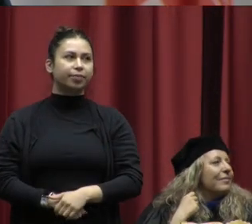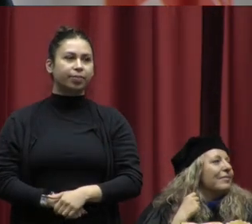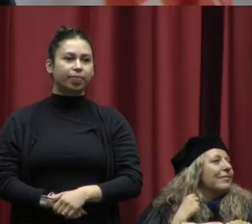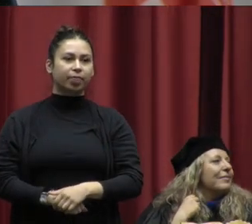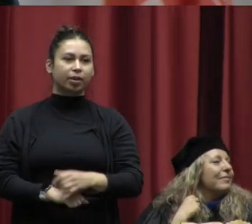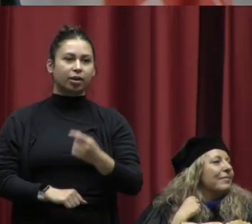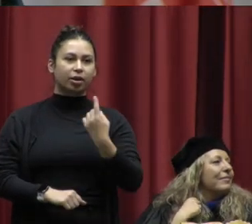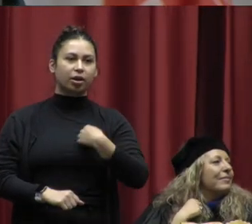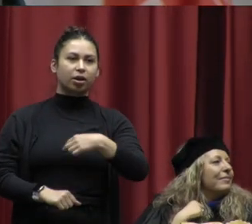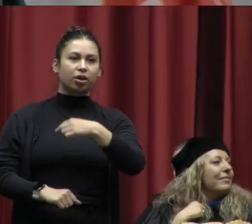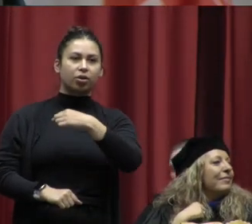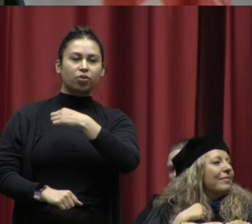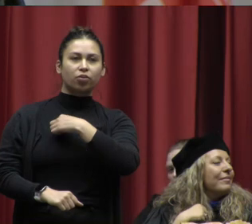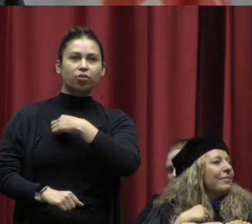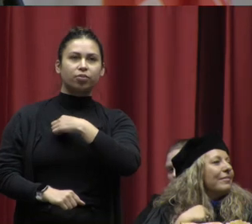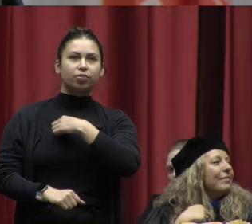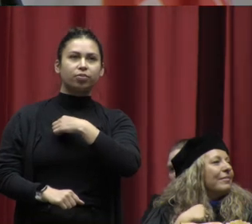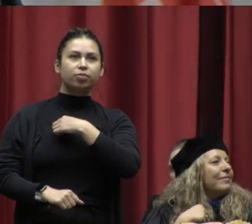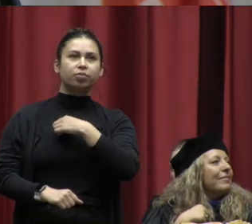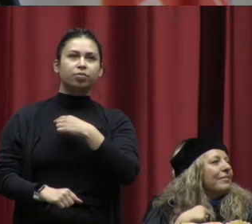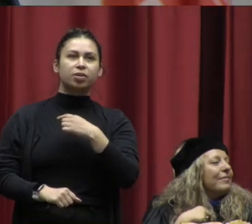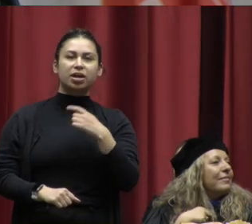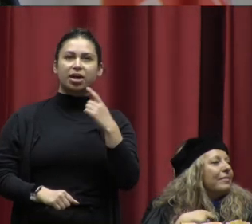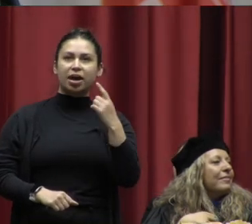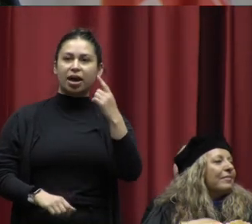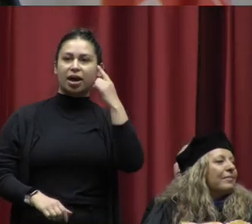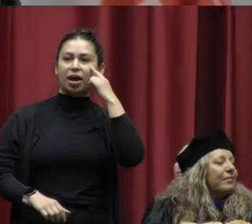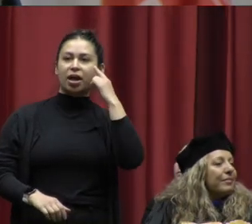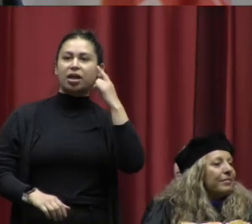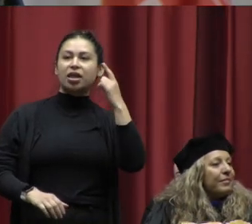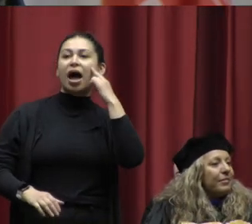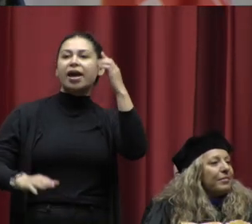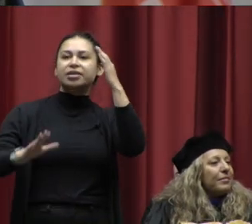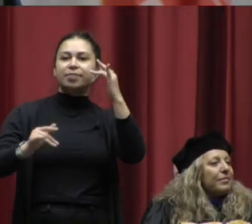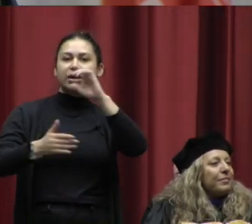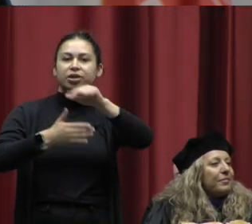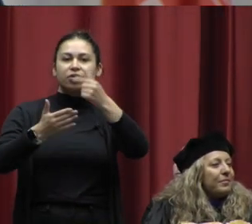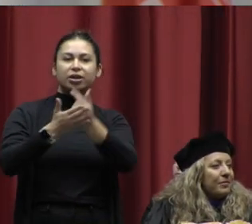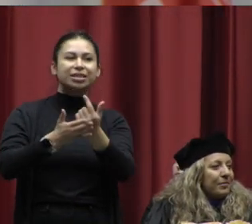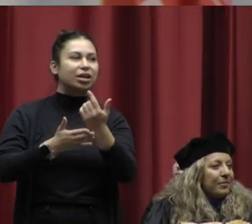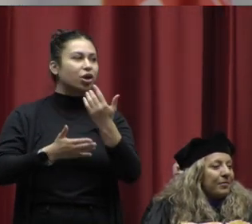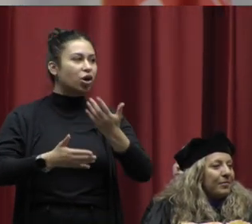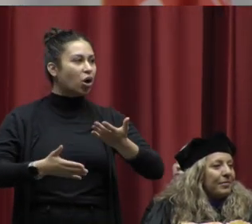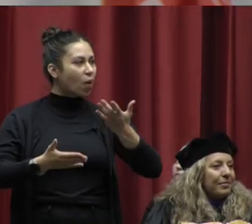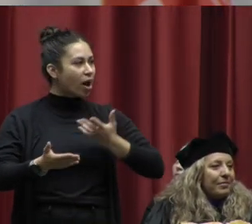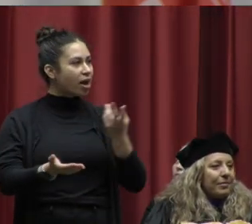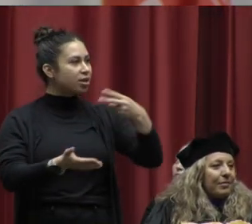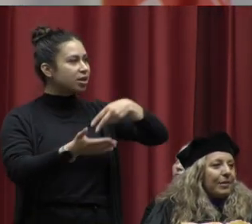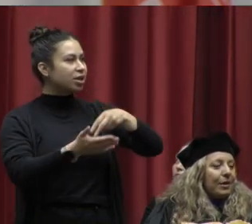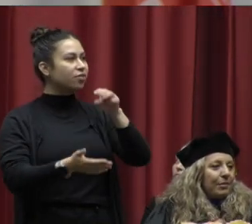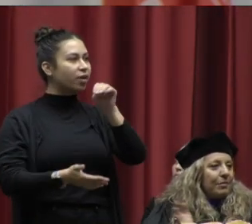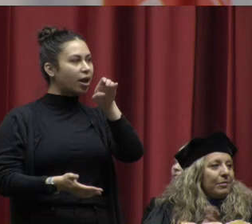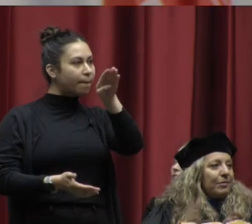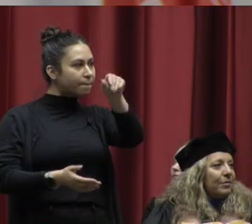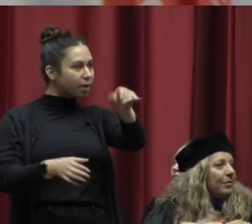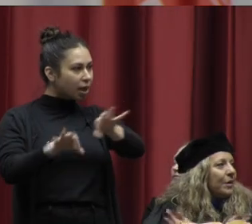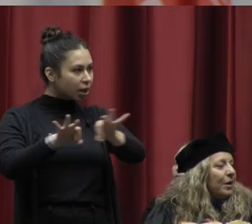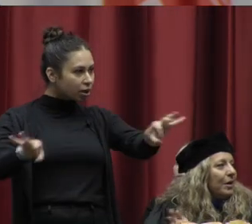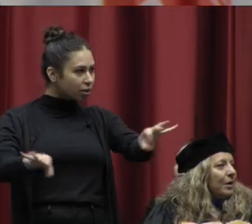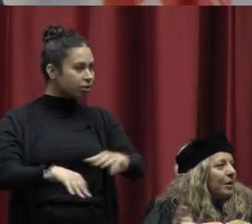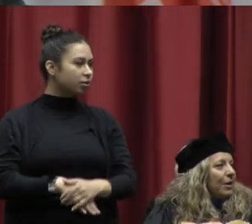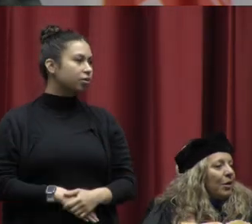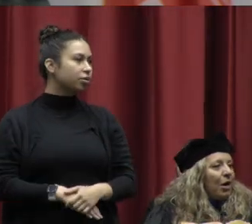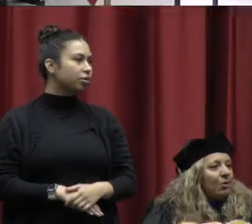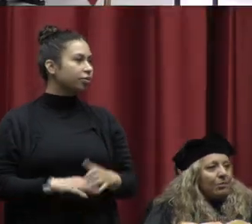the executive MBA candidates please stand and come forward as directed by the ushers?